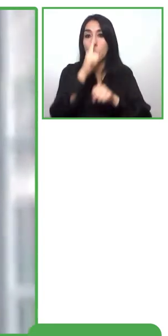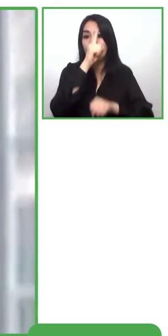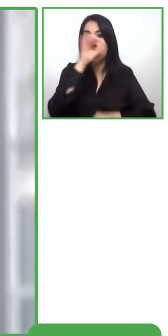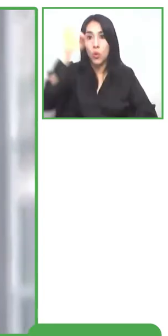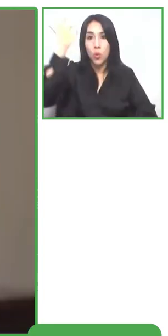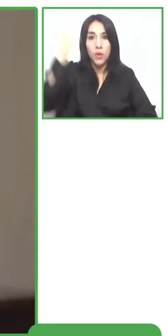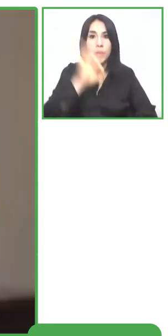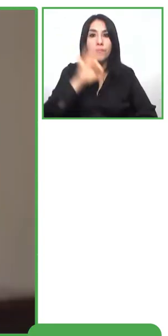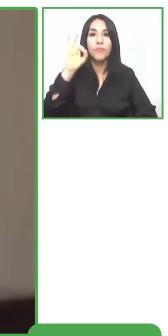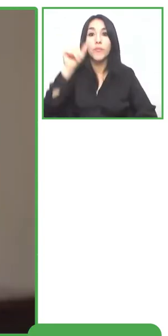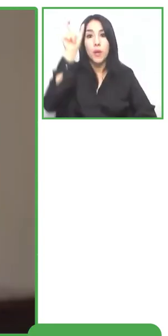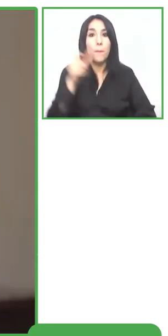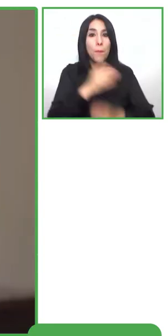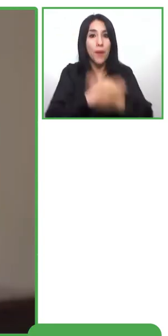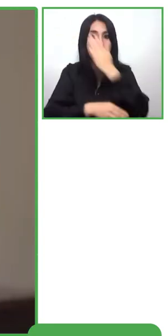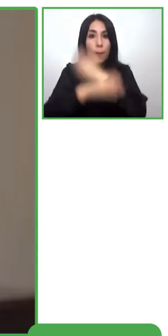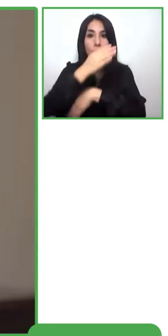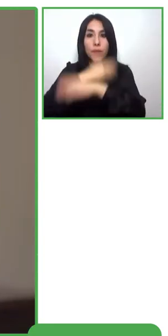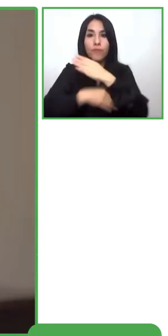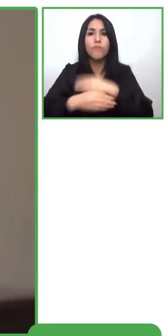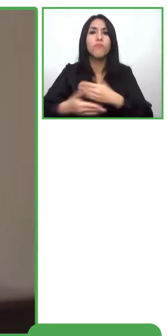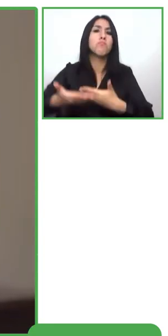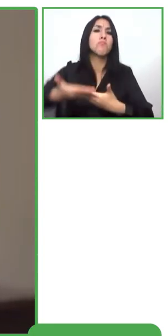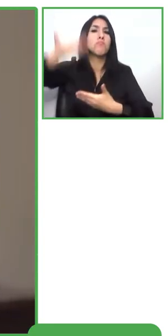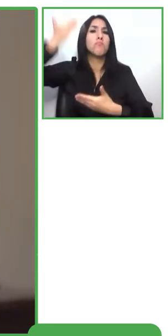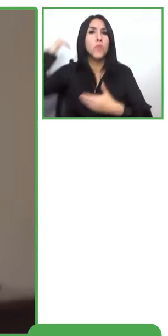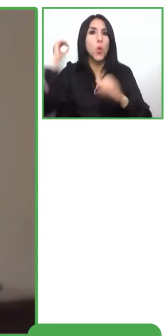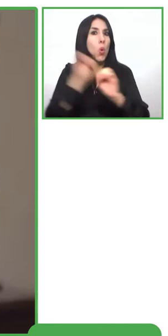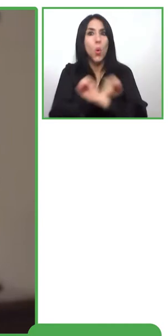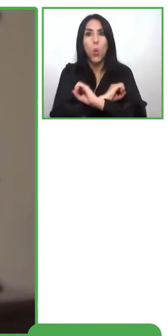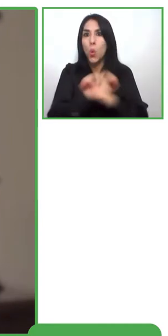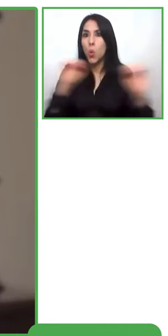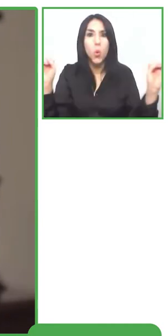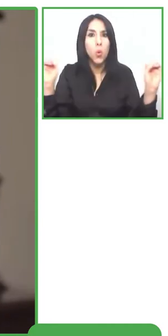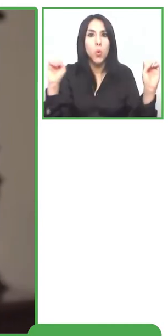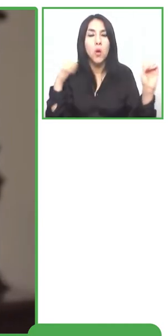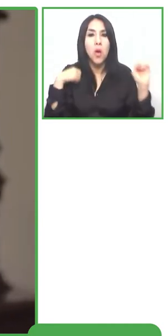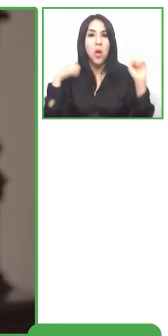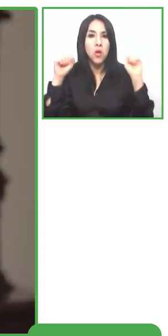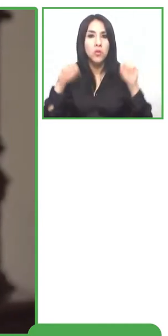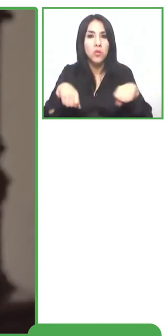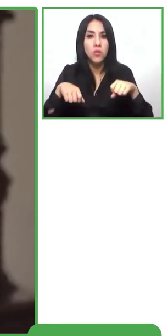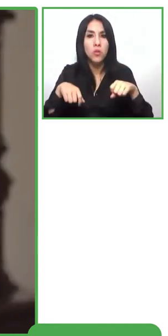where you have 100% of the employees with disabilities